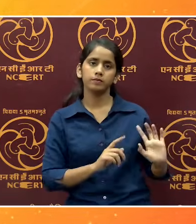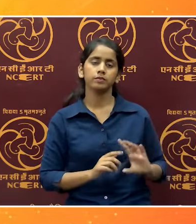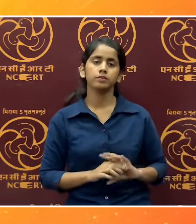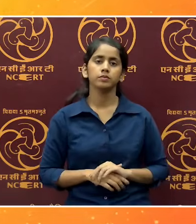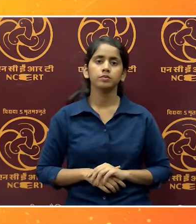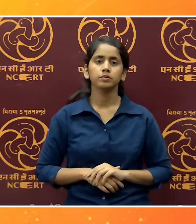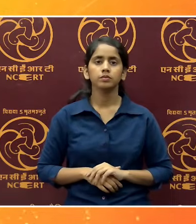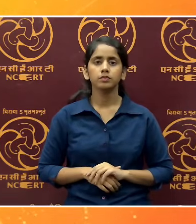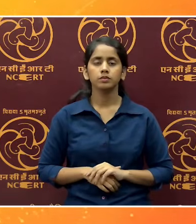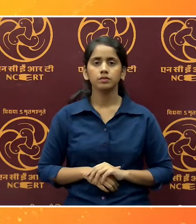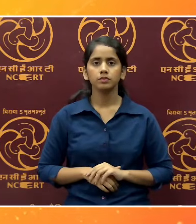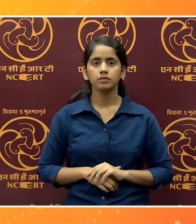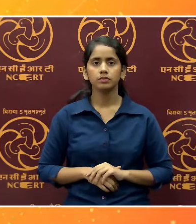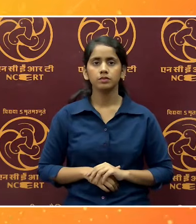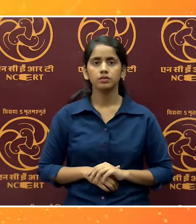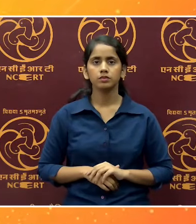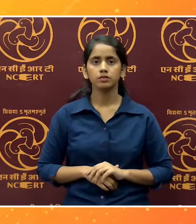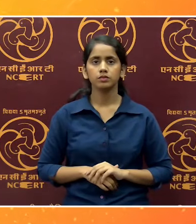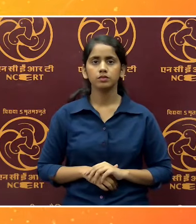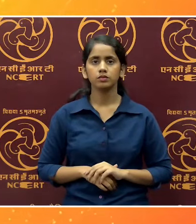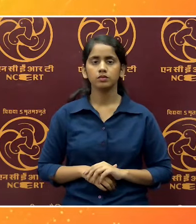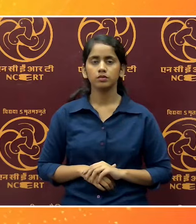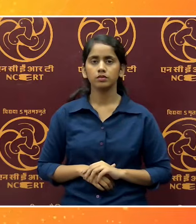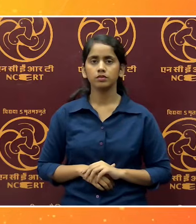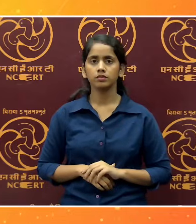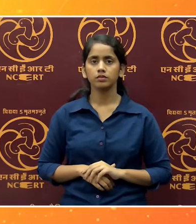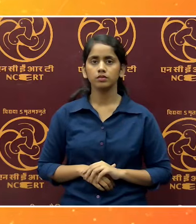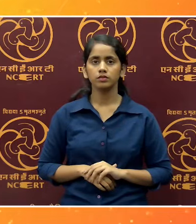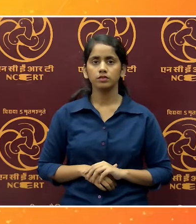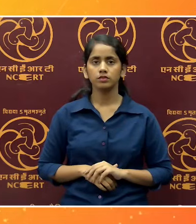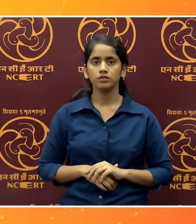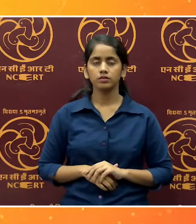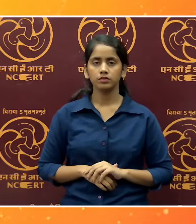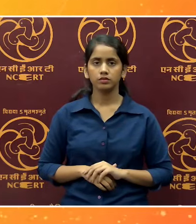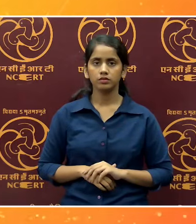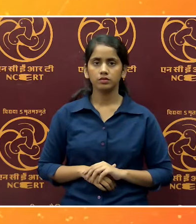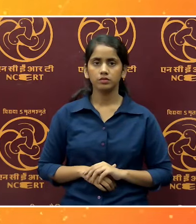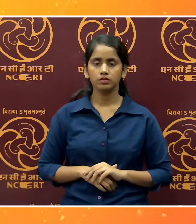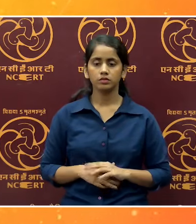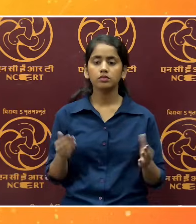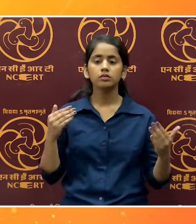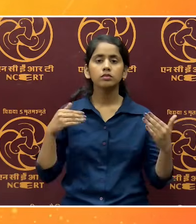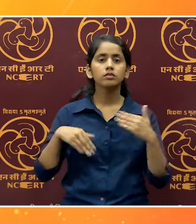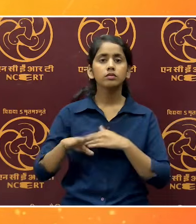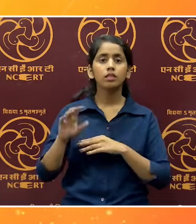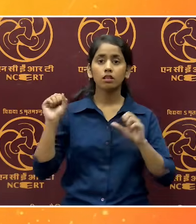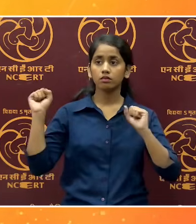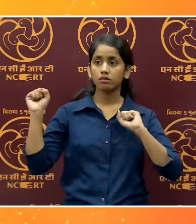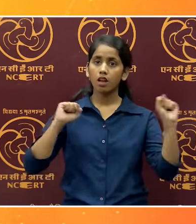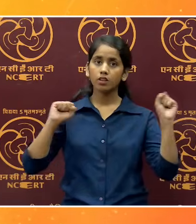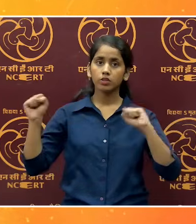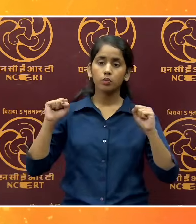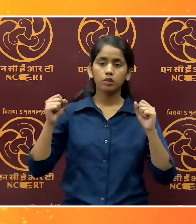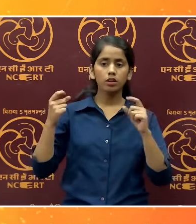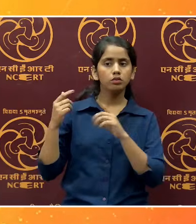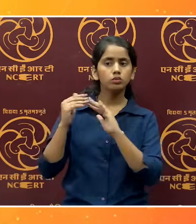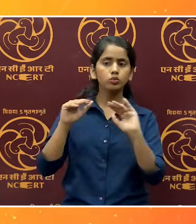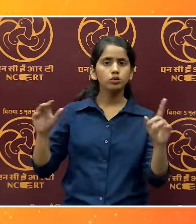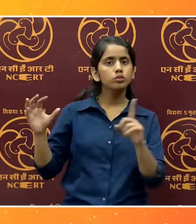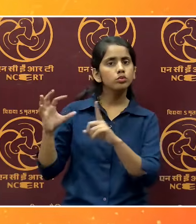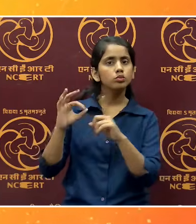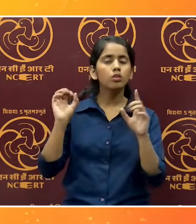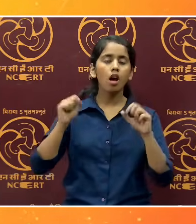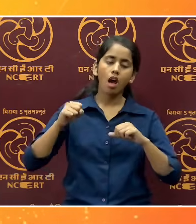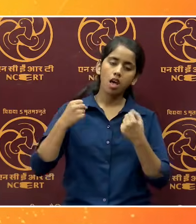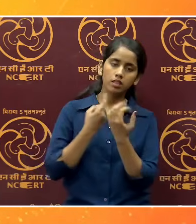dew, beware, croak, webbed. Okay. are there new activities that the students can do? Yes, there are